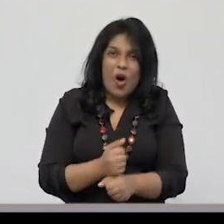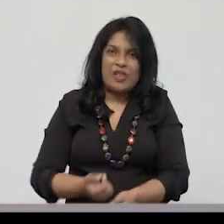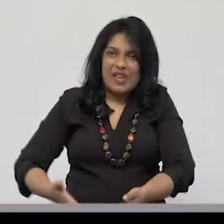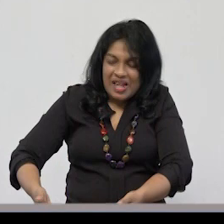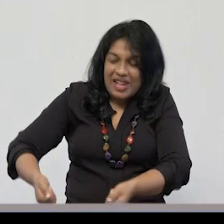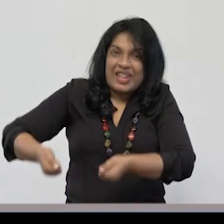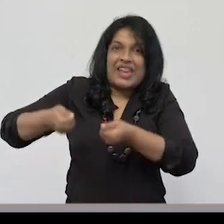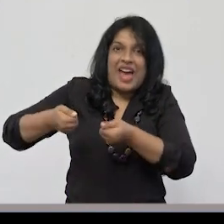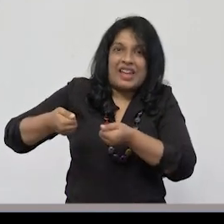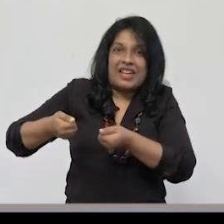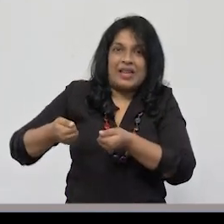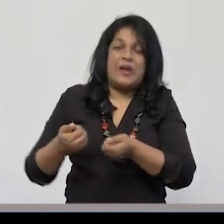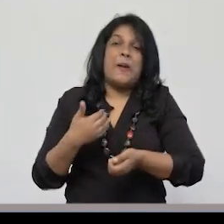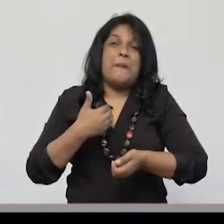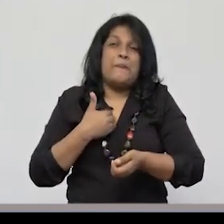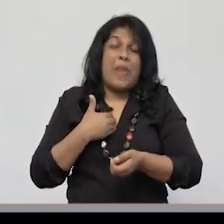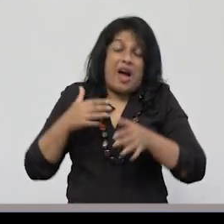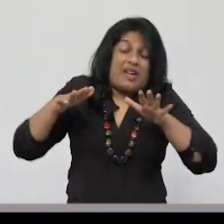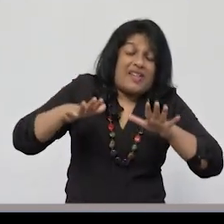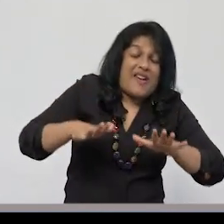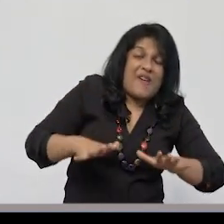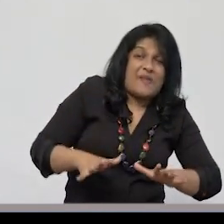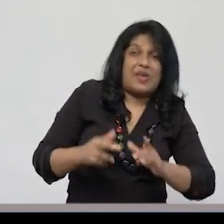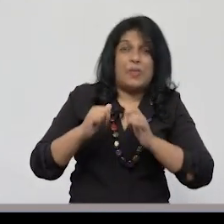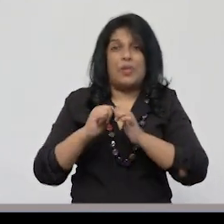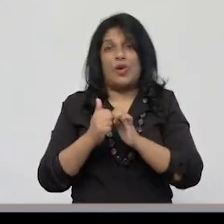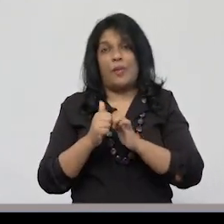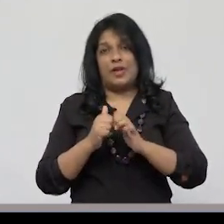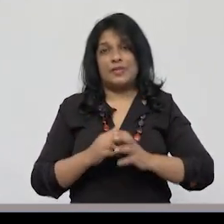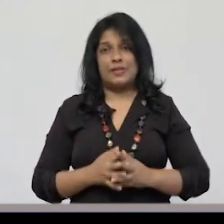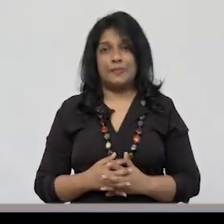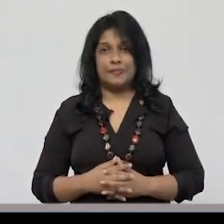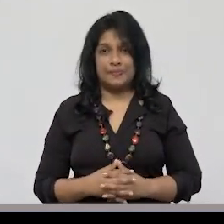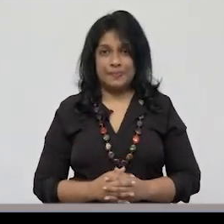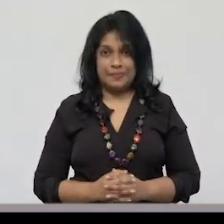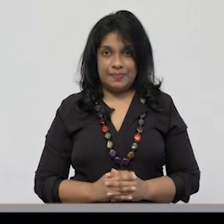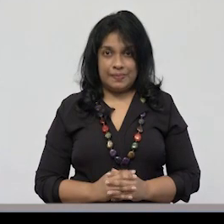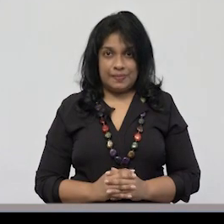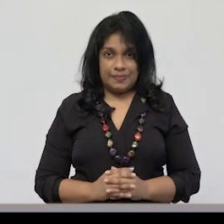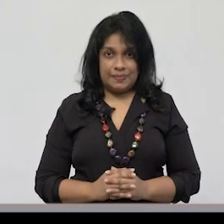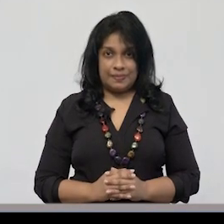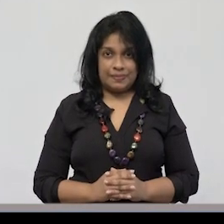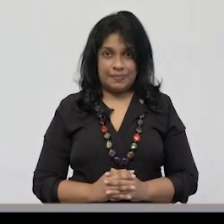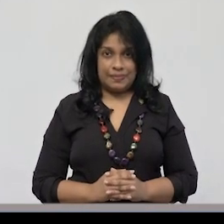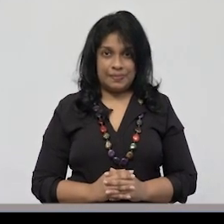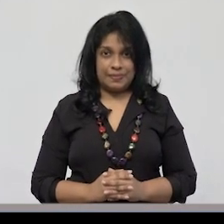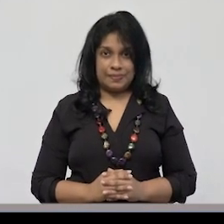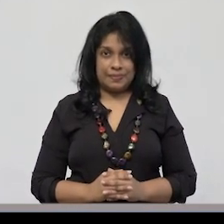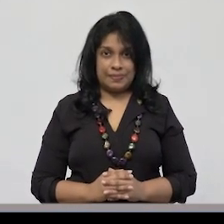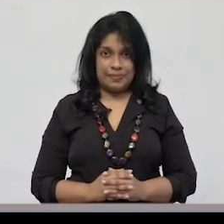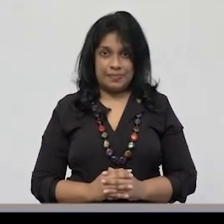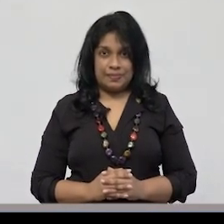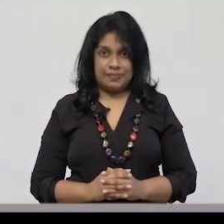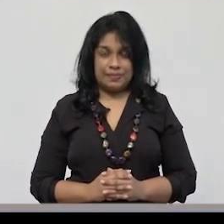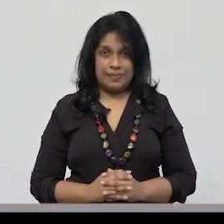walks with you. You know, if you're not yoked to Christ, that symbol, that yoke is a symbol of partnership. If you're not yoked